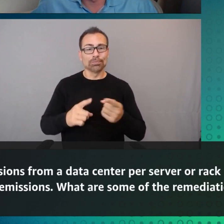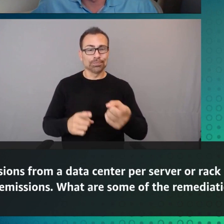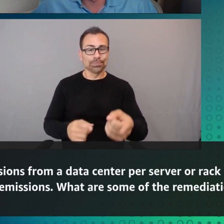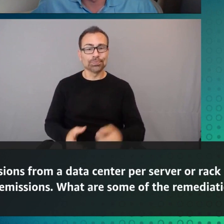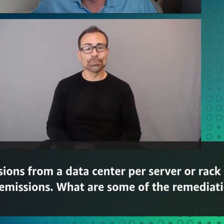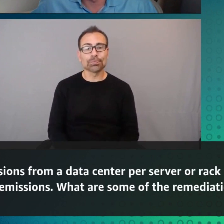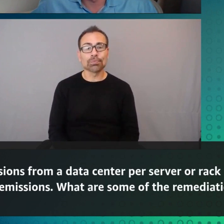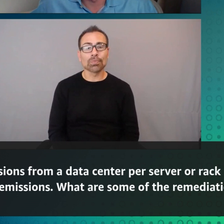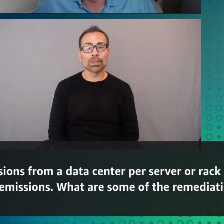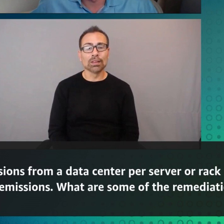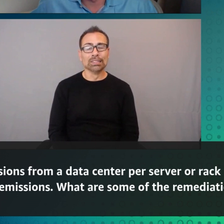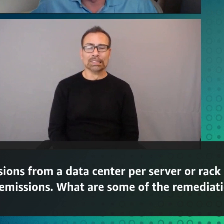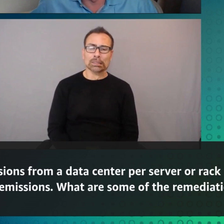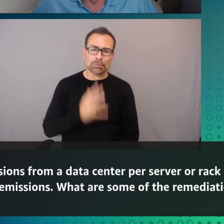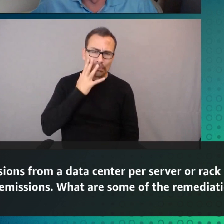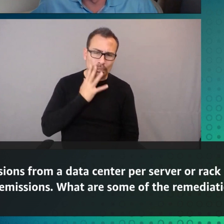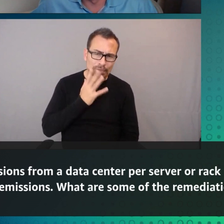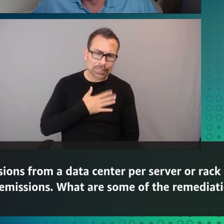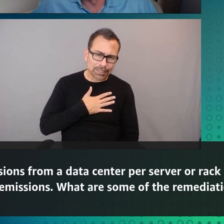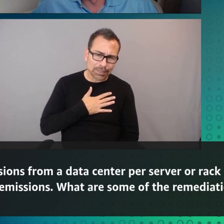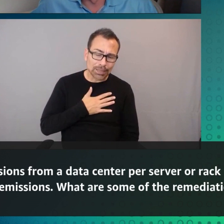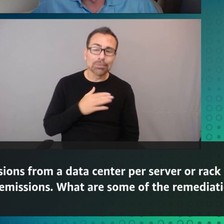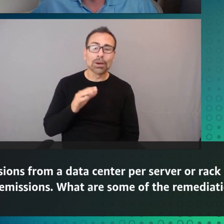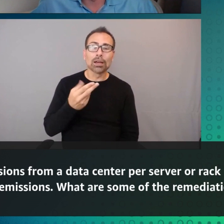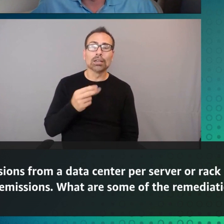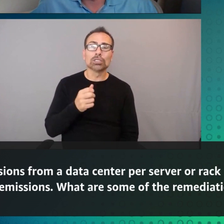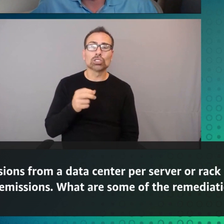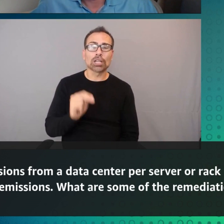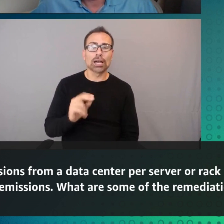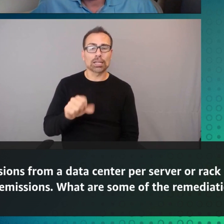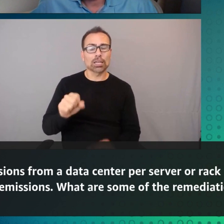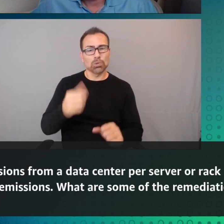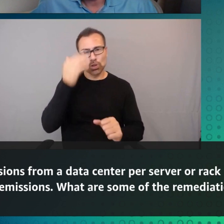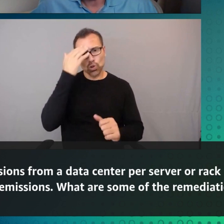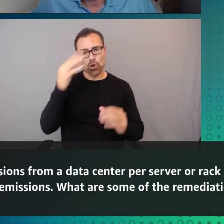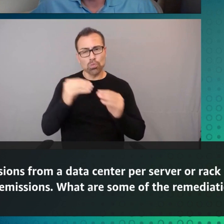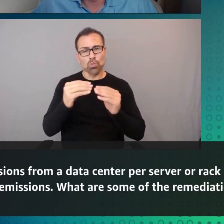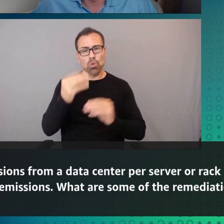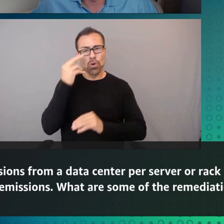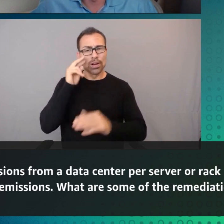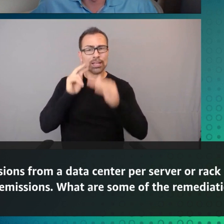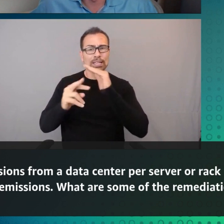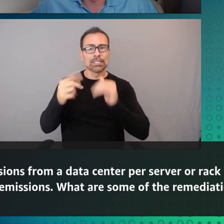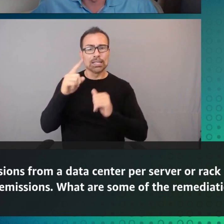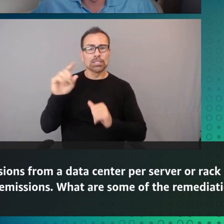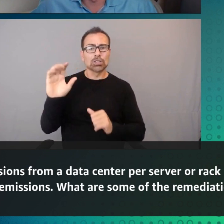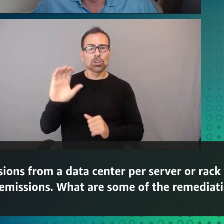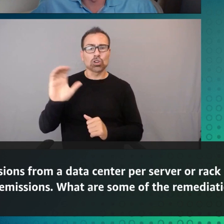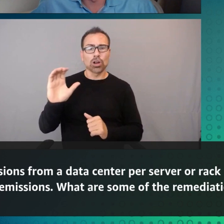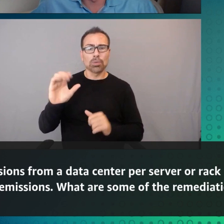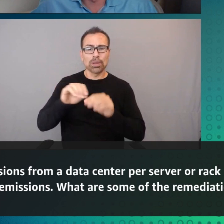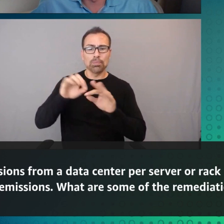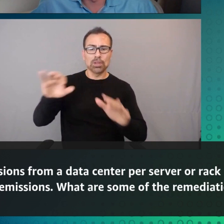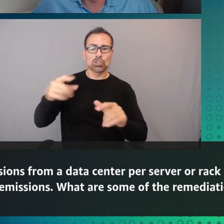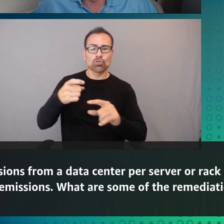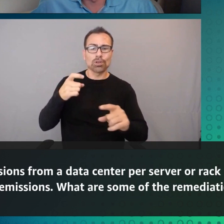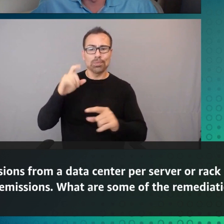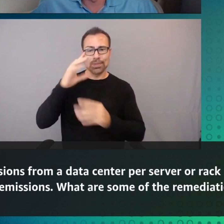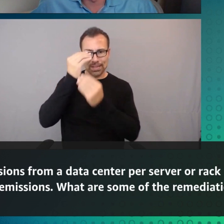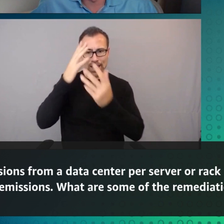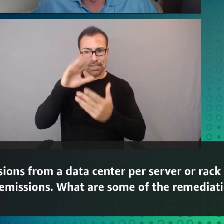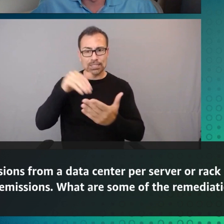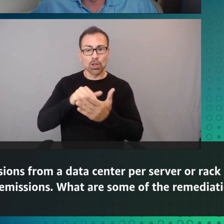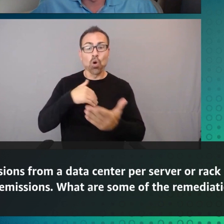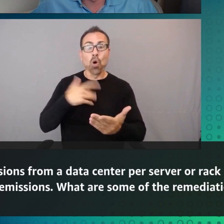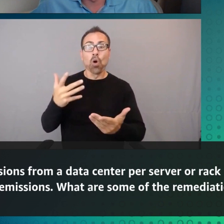It's sad, but Hassan, can we know more insights on the carbon emissions from a data center per server or rack installed versus how these insights can help reduce